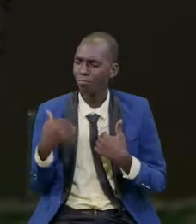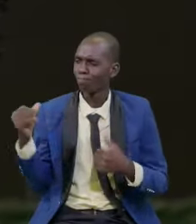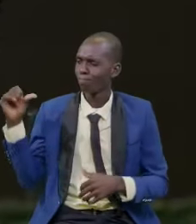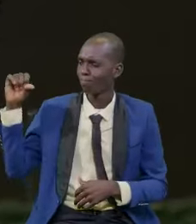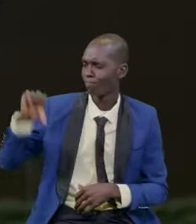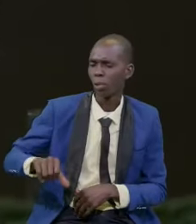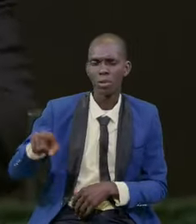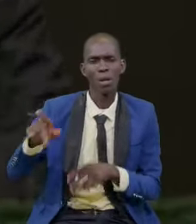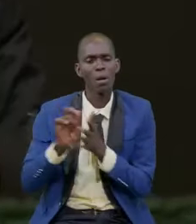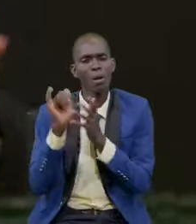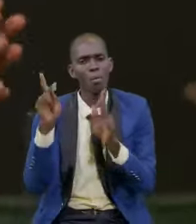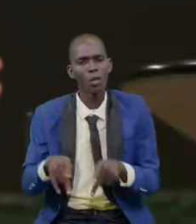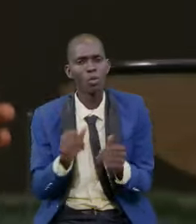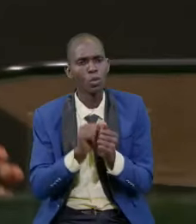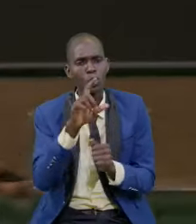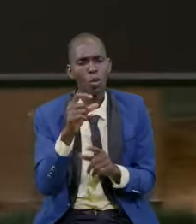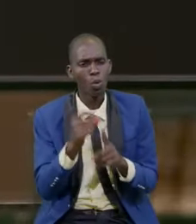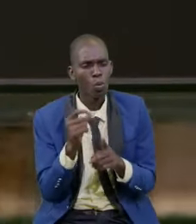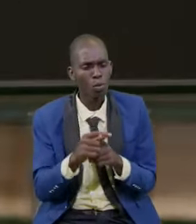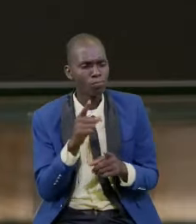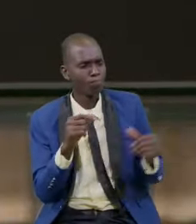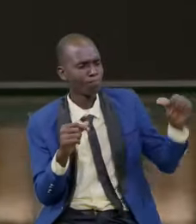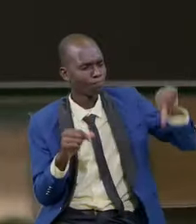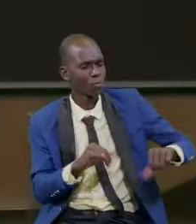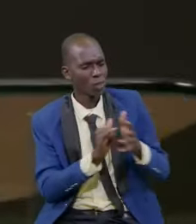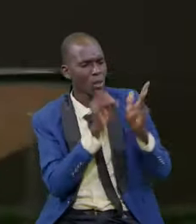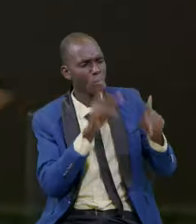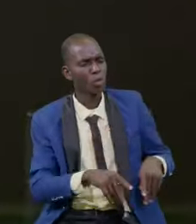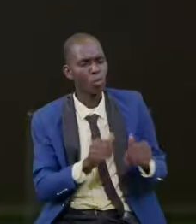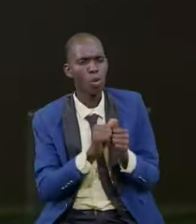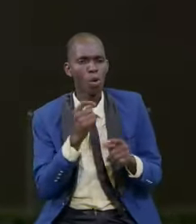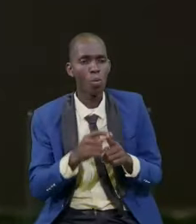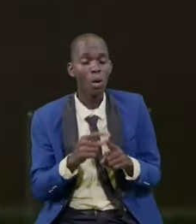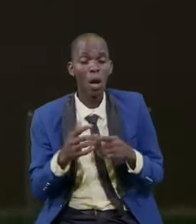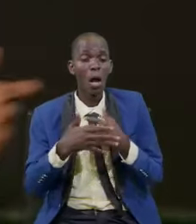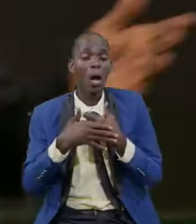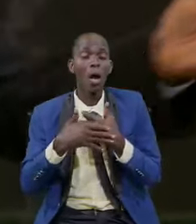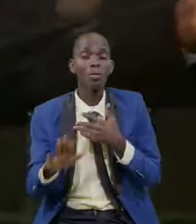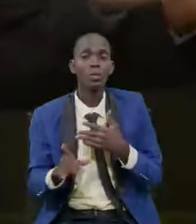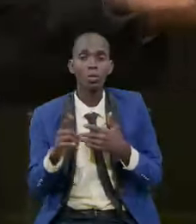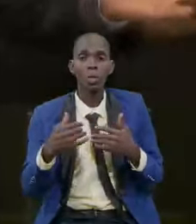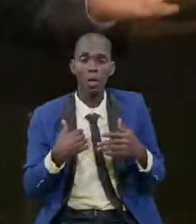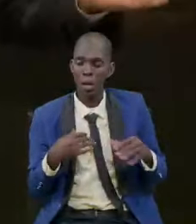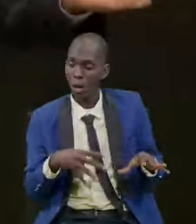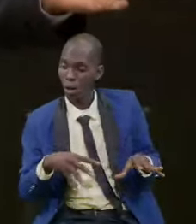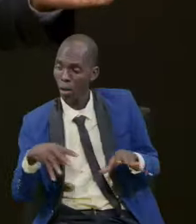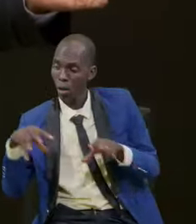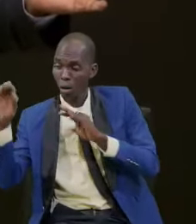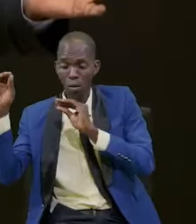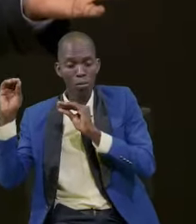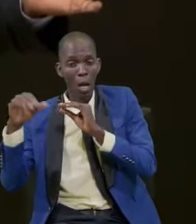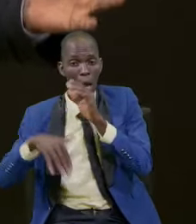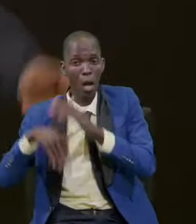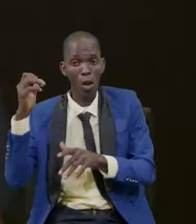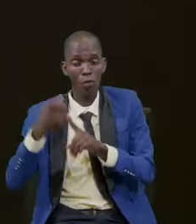knock the other fellow with your word, and then you go. After you've gone, you're still remembering what you